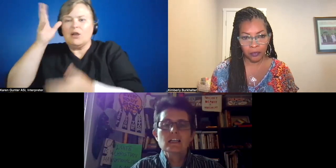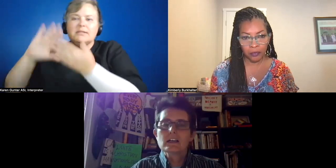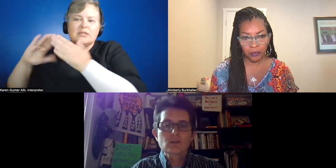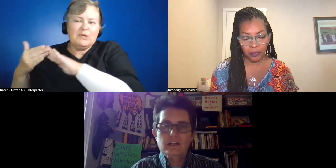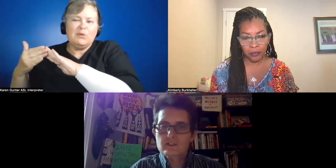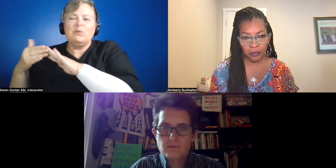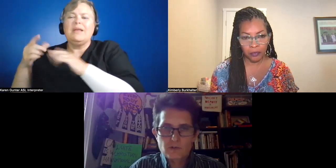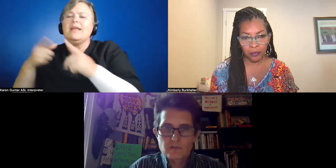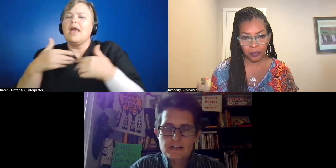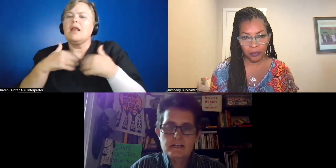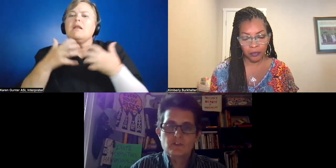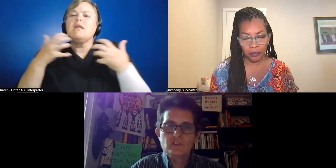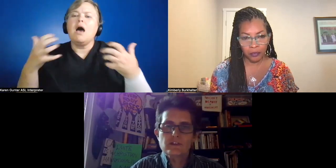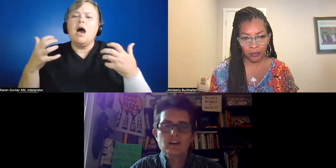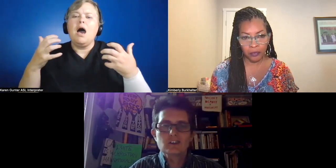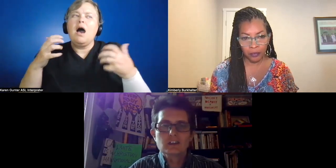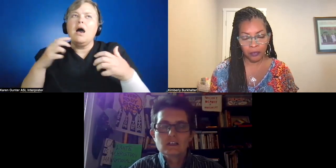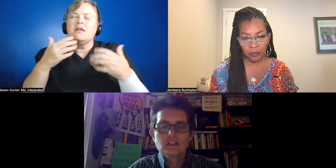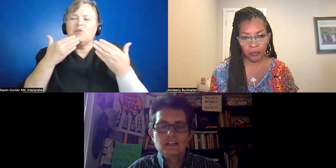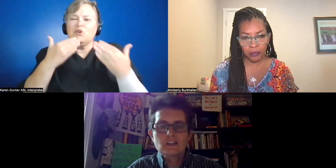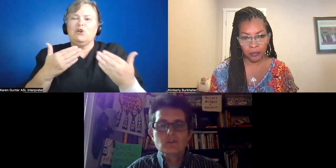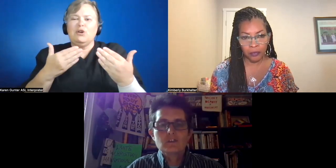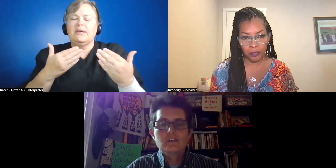he had a lot of great subversive ideas of how to,